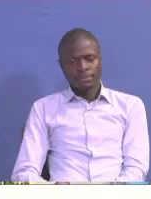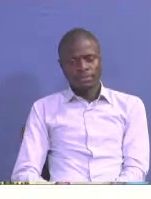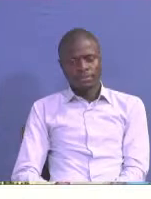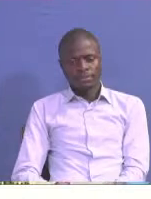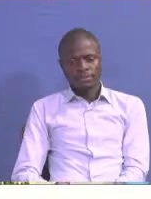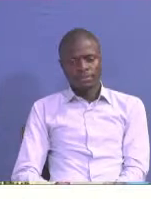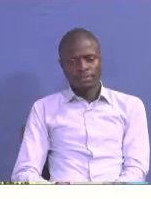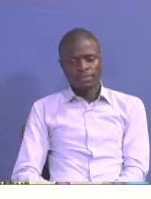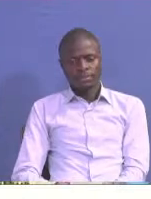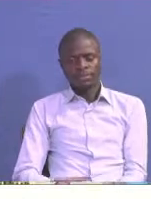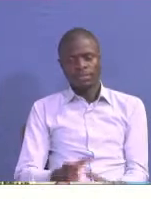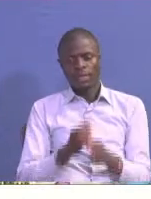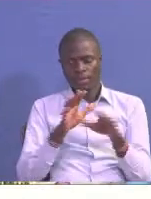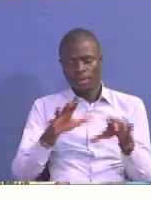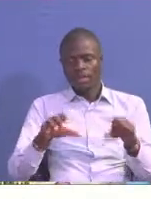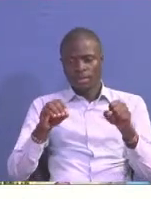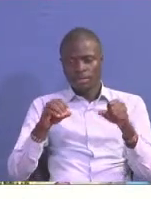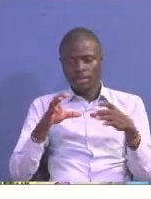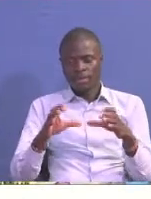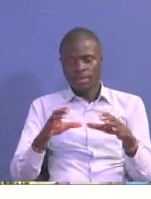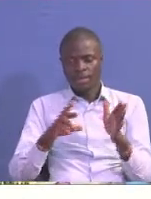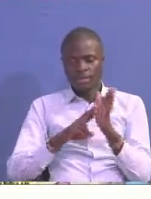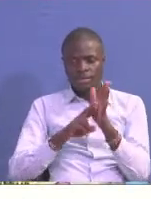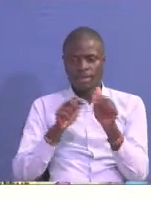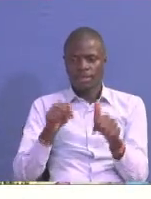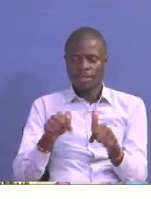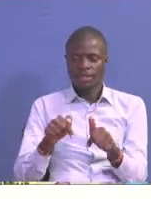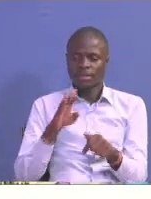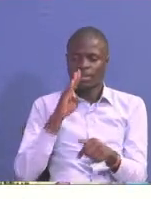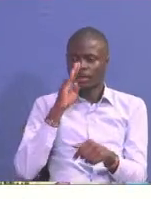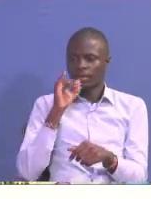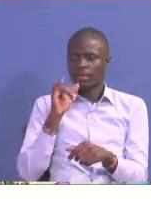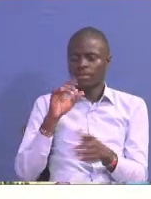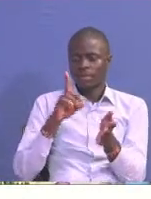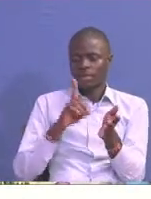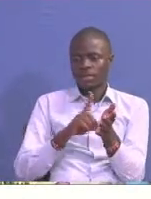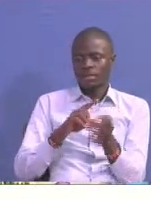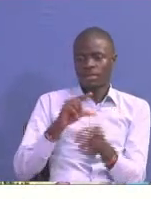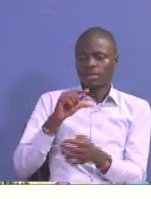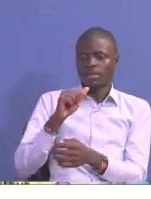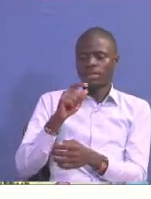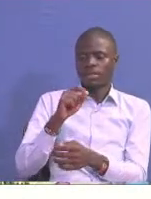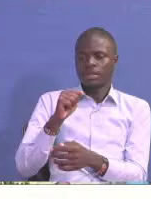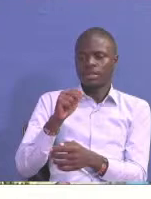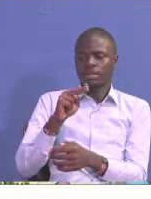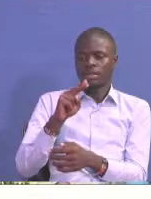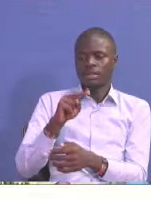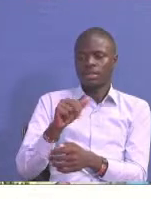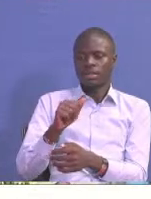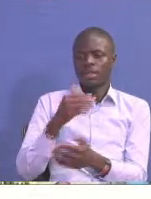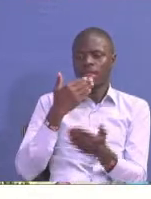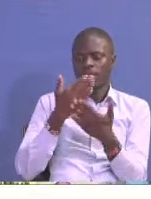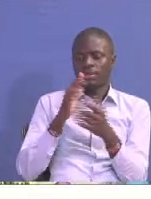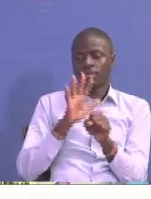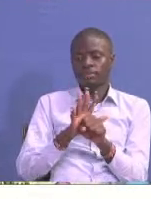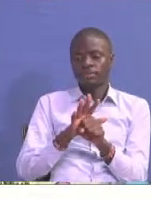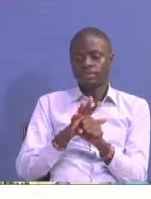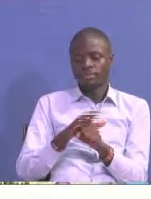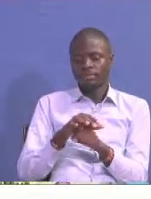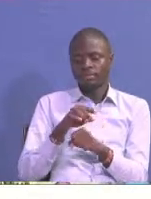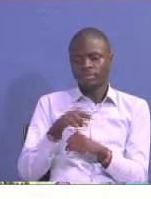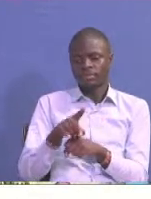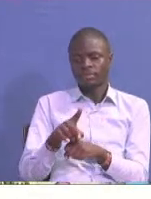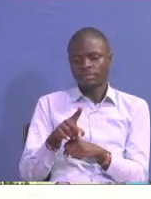Our Chair of Council, represented here ably by Dr. Gatama Gishini, thank you so much, and